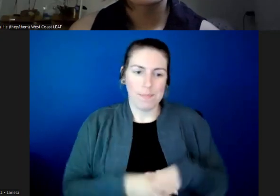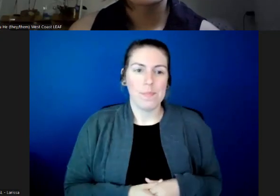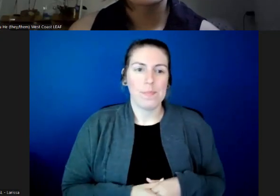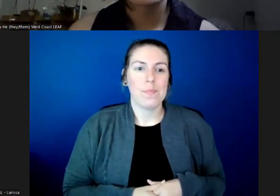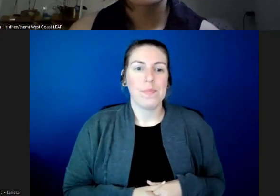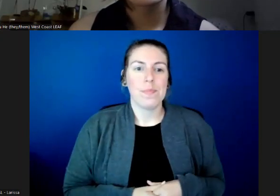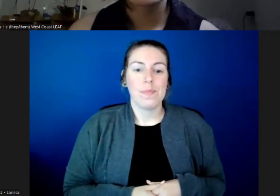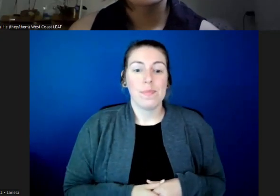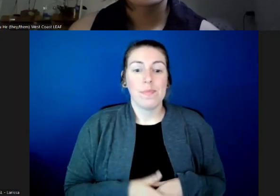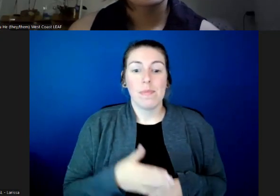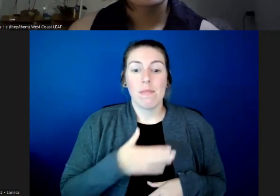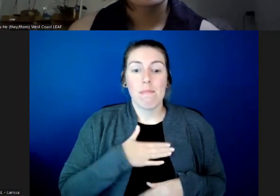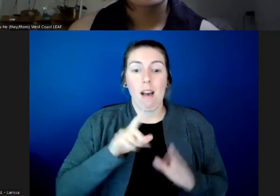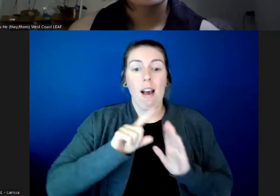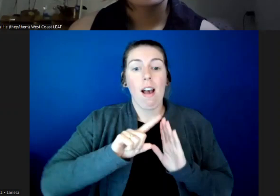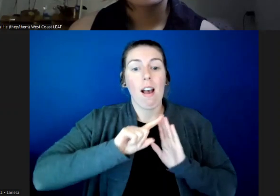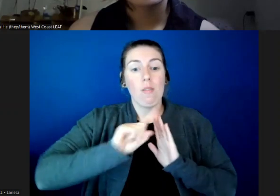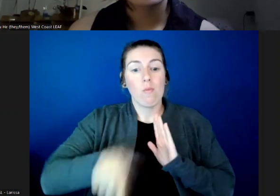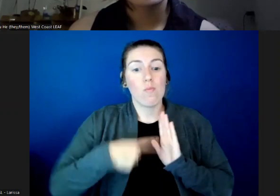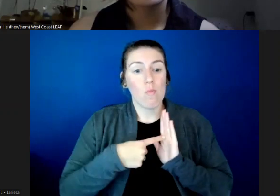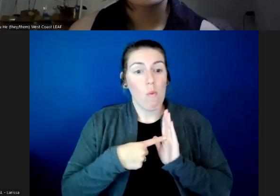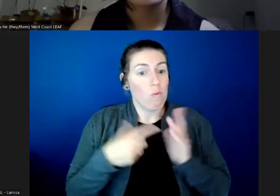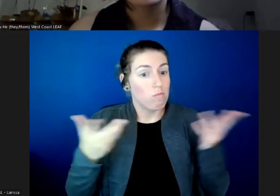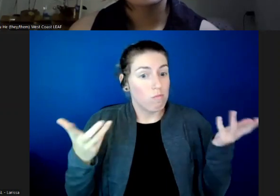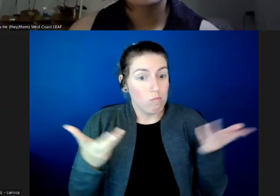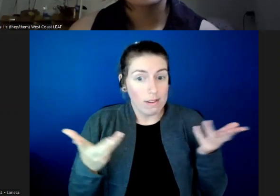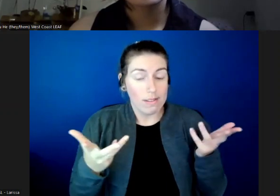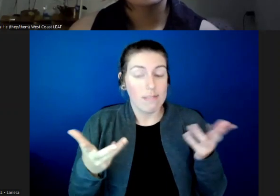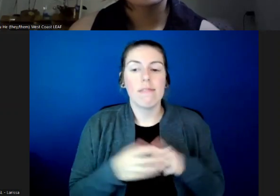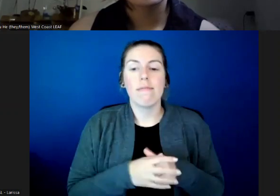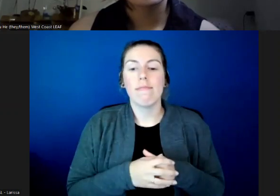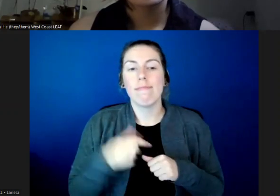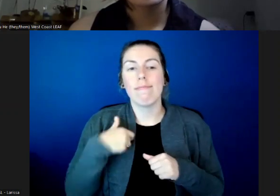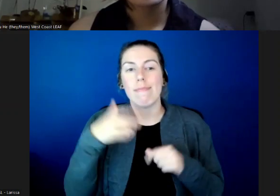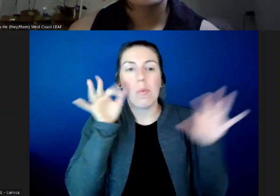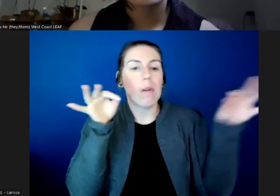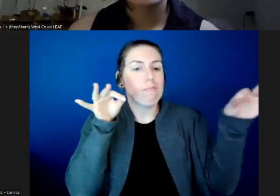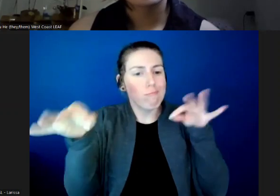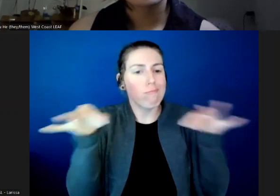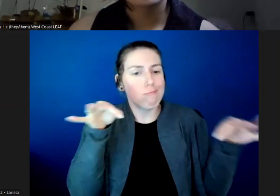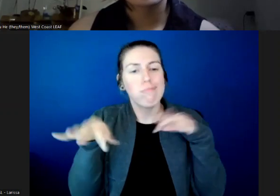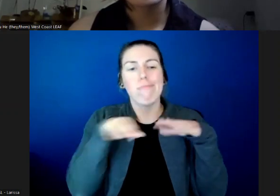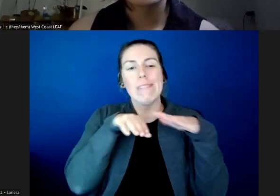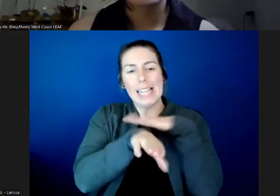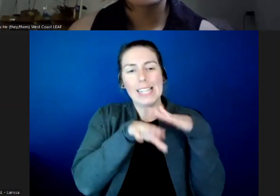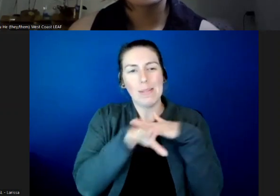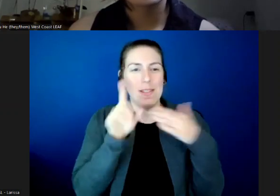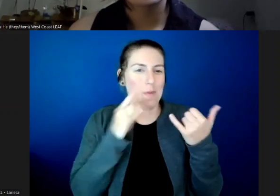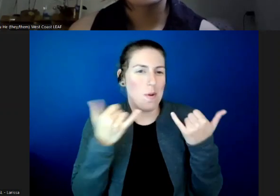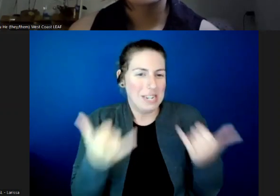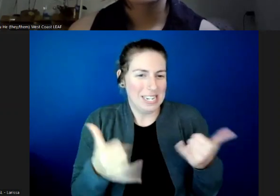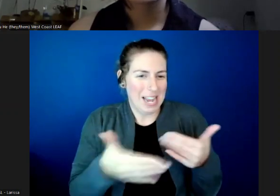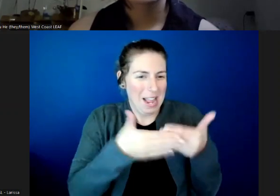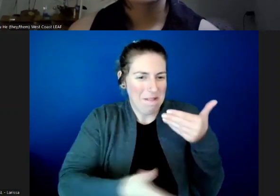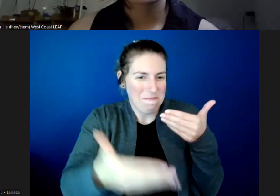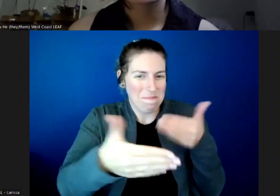My role currently is to go over the accessibility options for this webinar, because it's